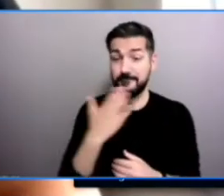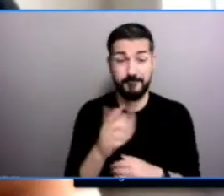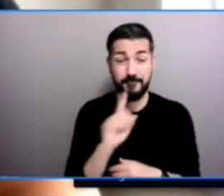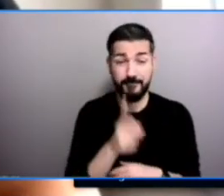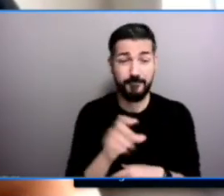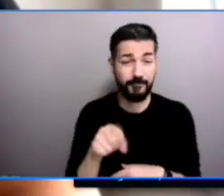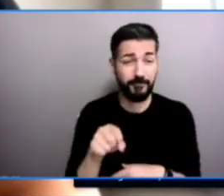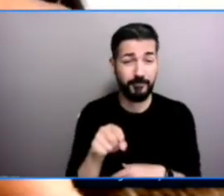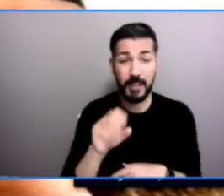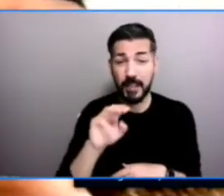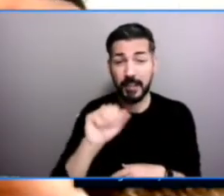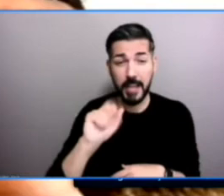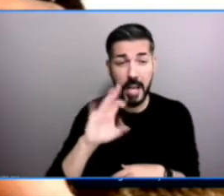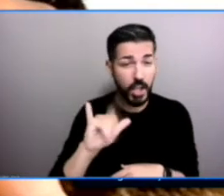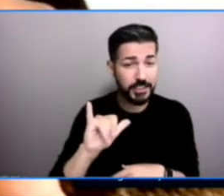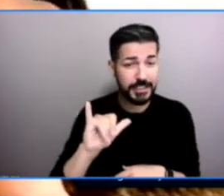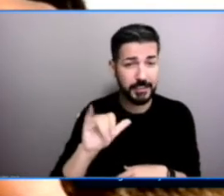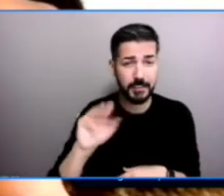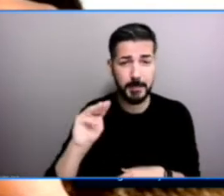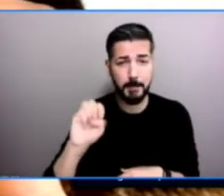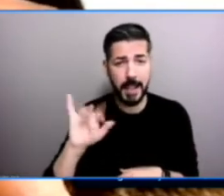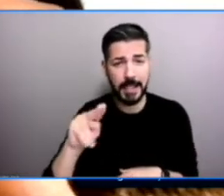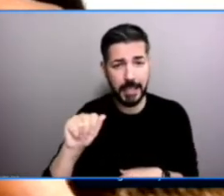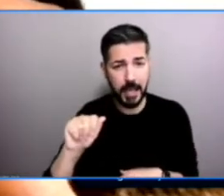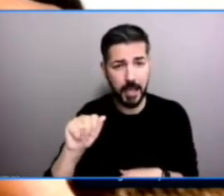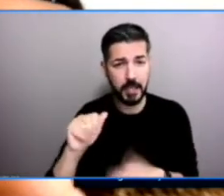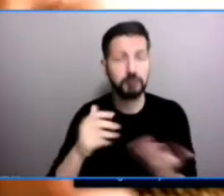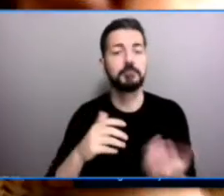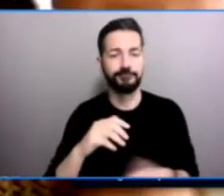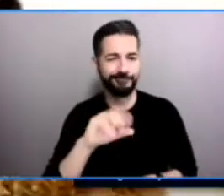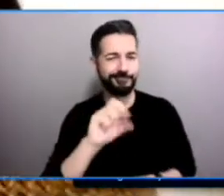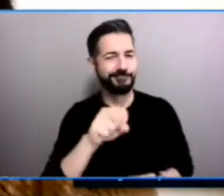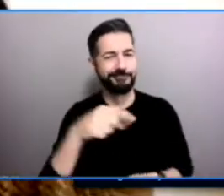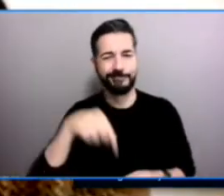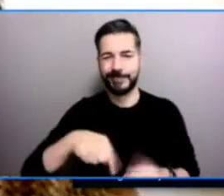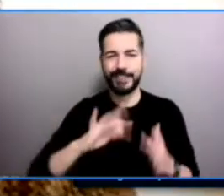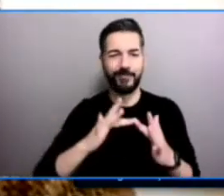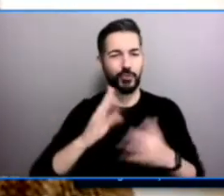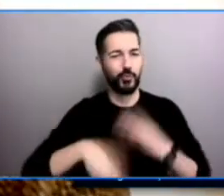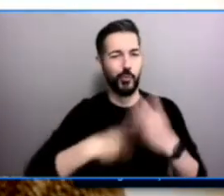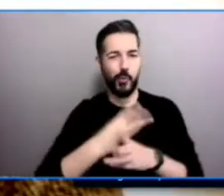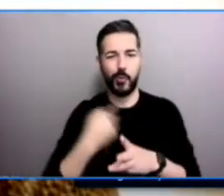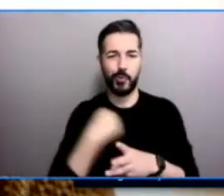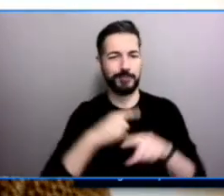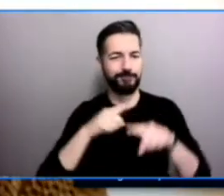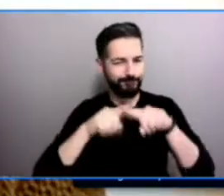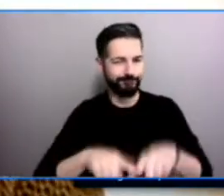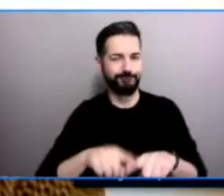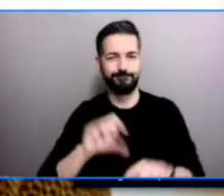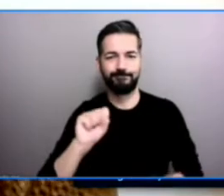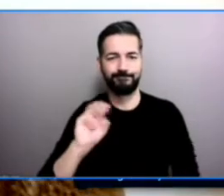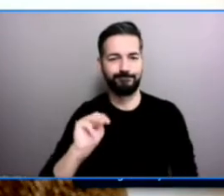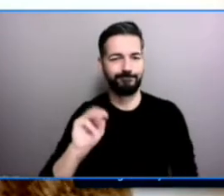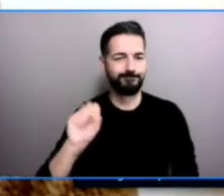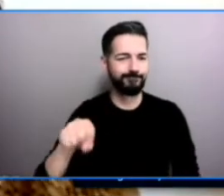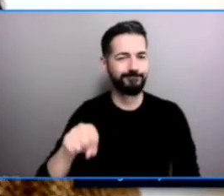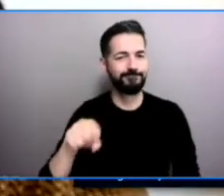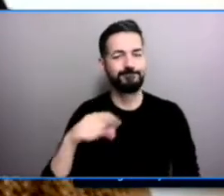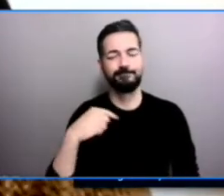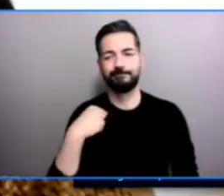to contact voters in the state of Louisiana. We didn't have money for it for a really long time. And no one who had access to it would give the campaign access to ban